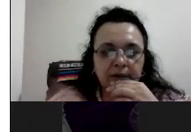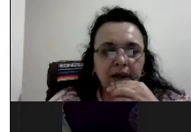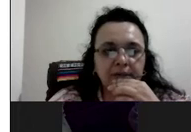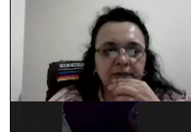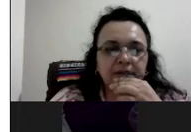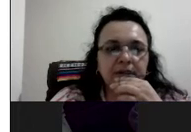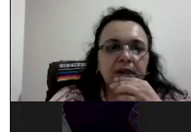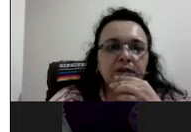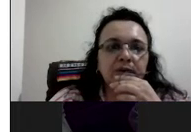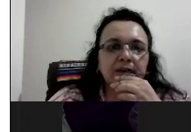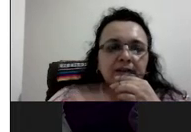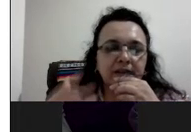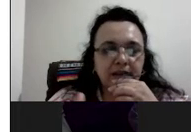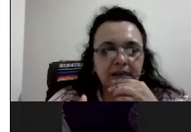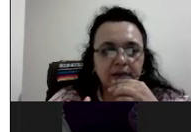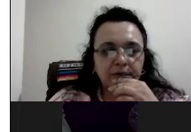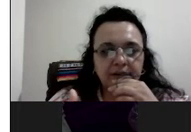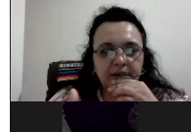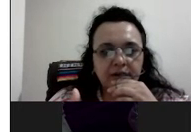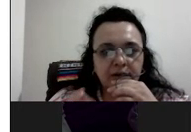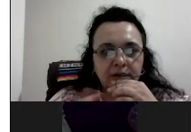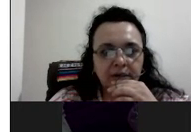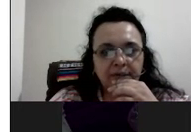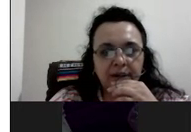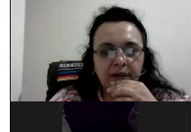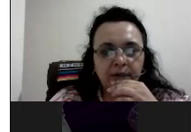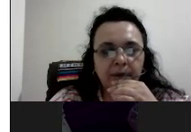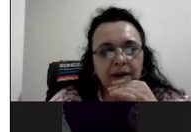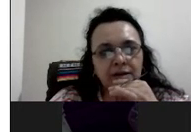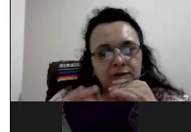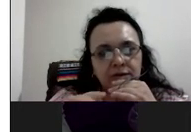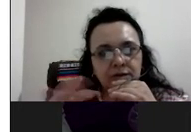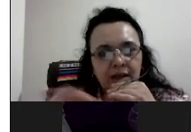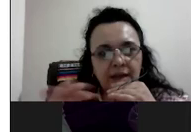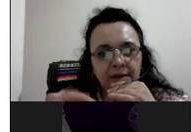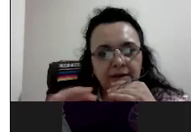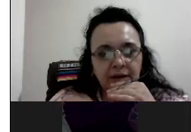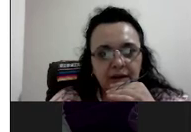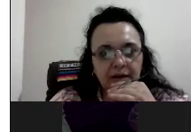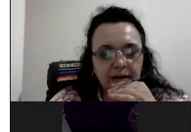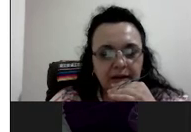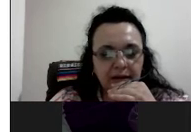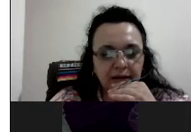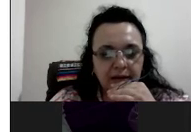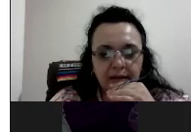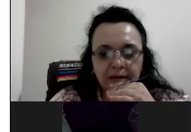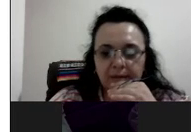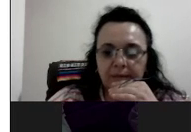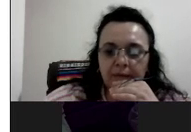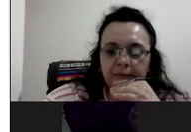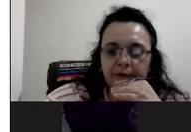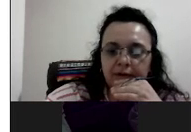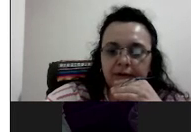in your house, you can see the conversation in the video, but I used to type it here in